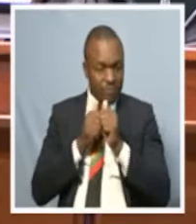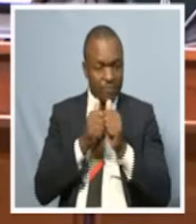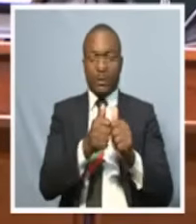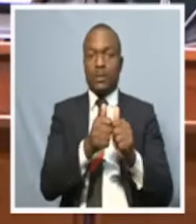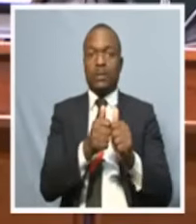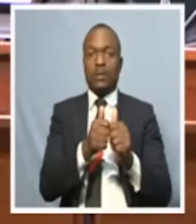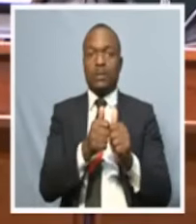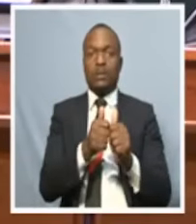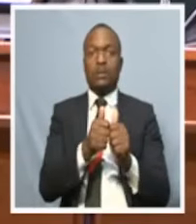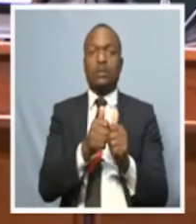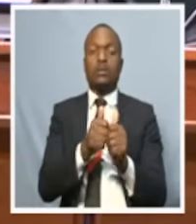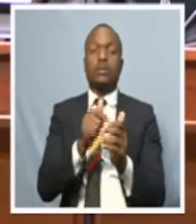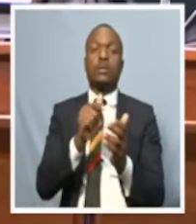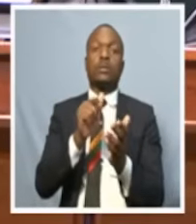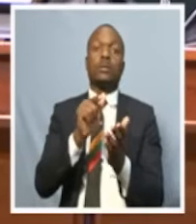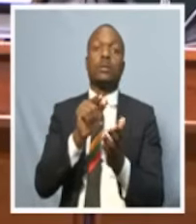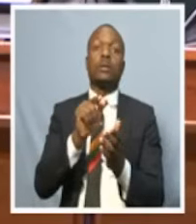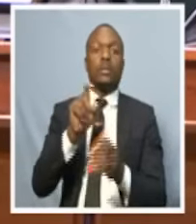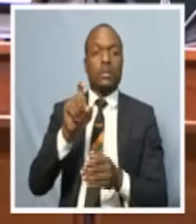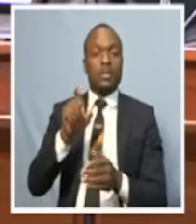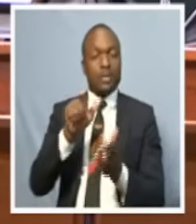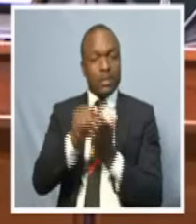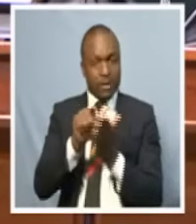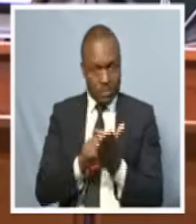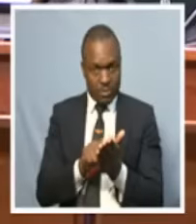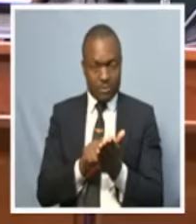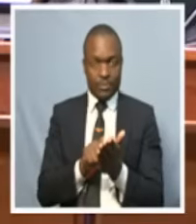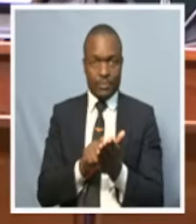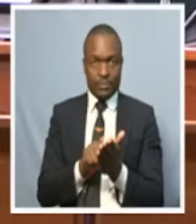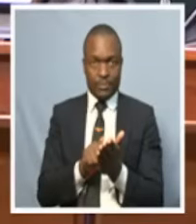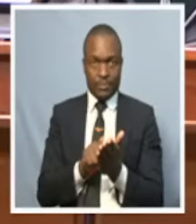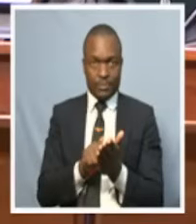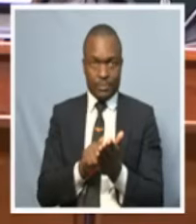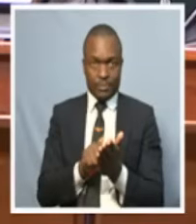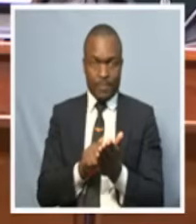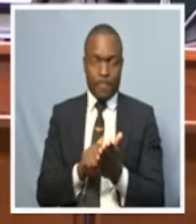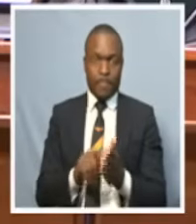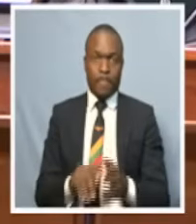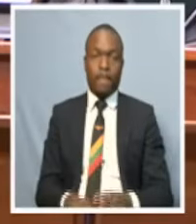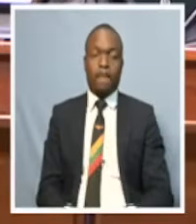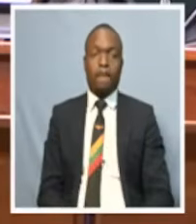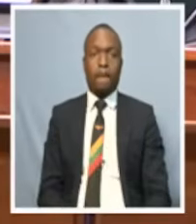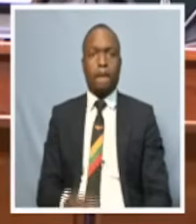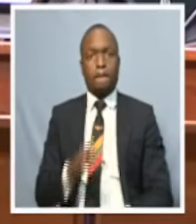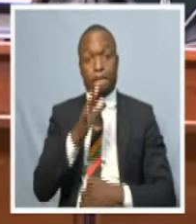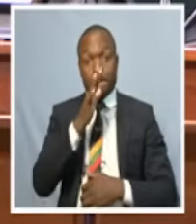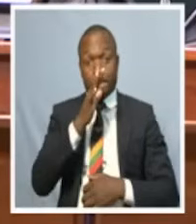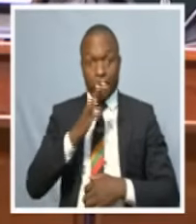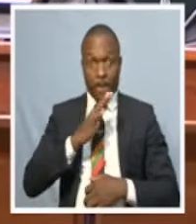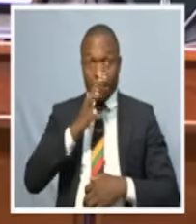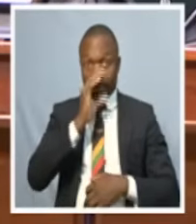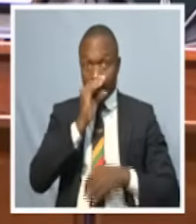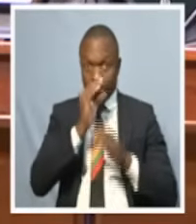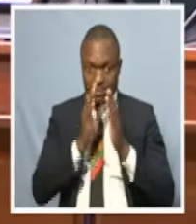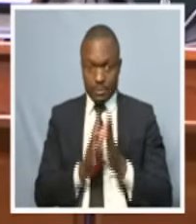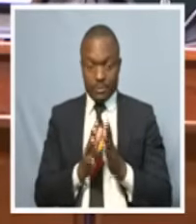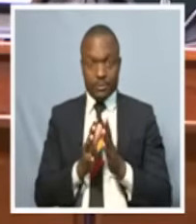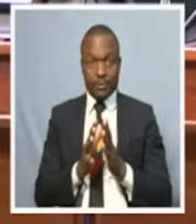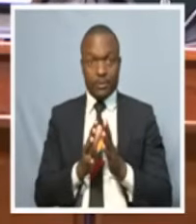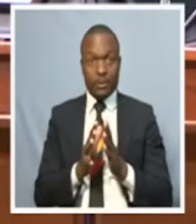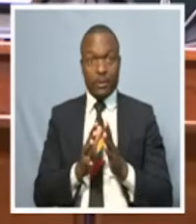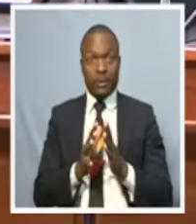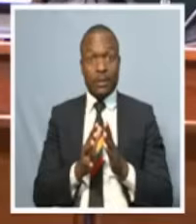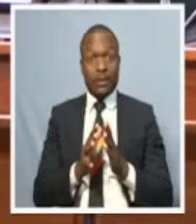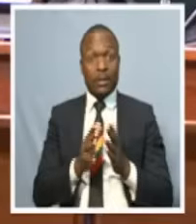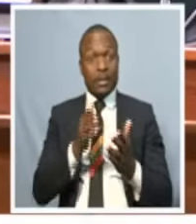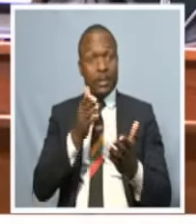to required procedures and Treasury authority. Madam Speaker, the